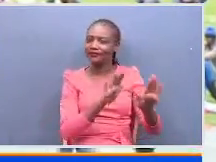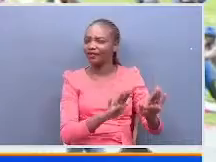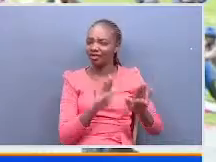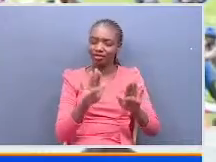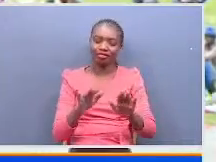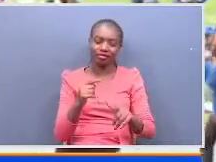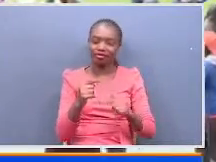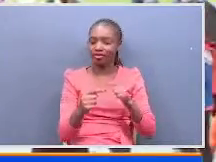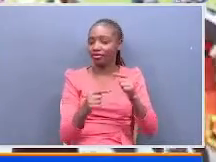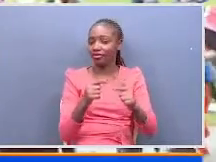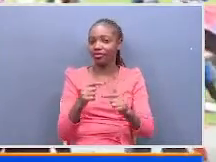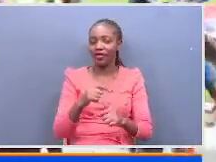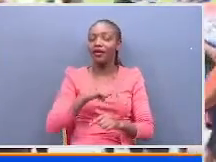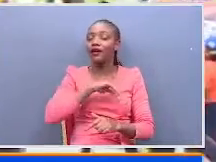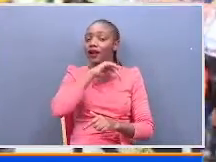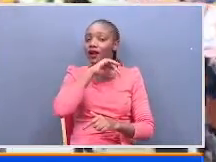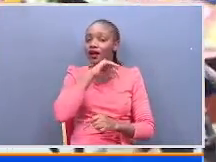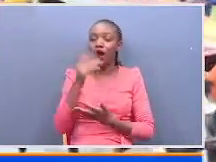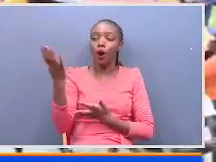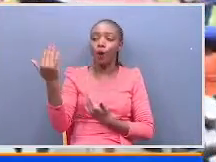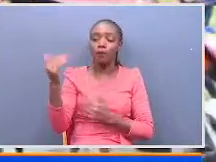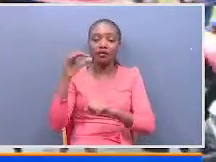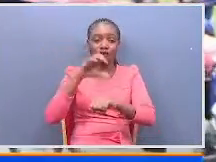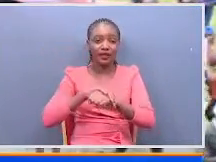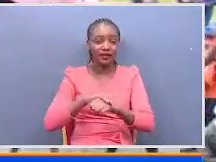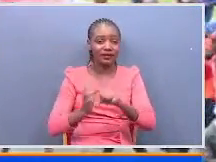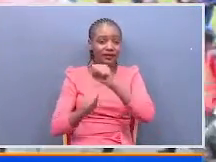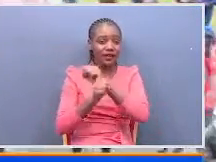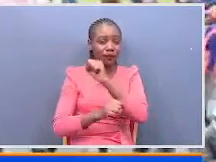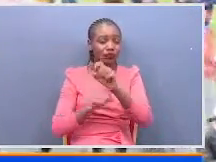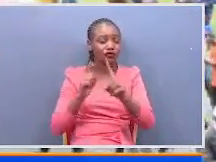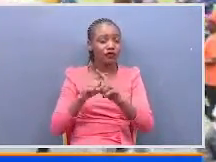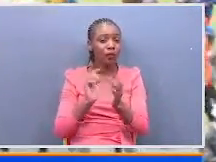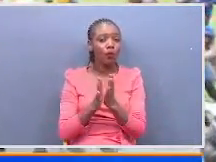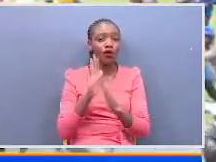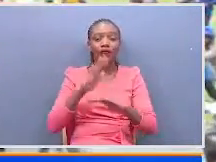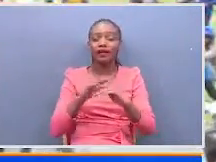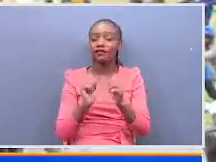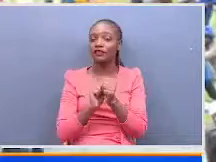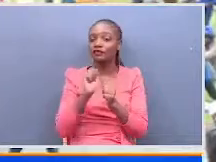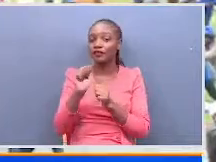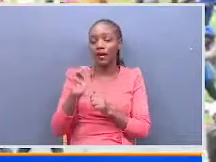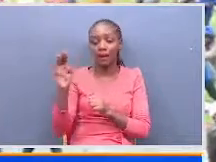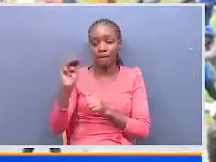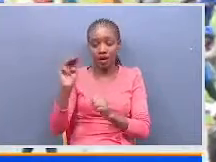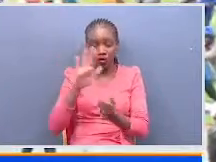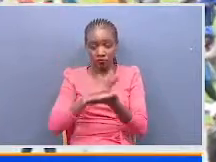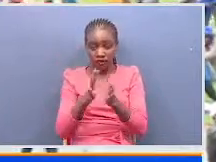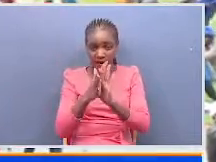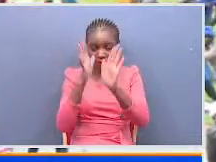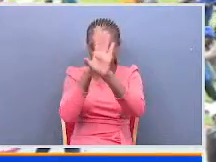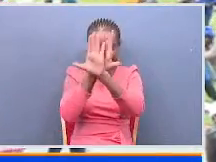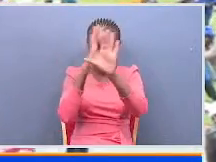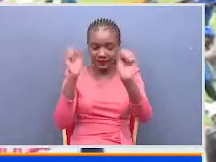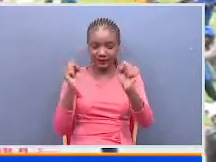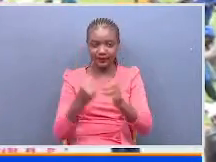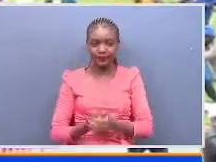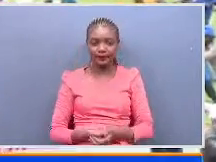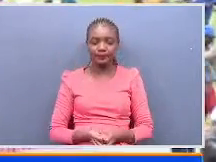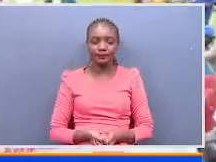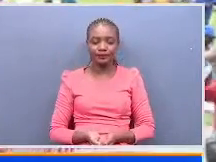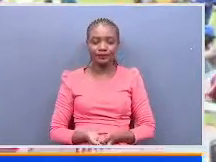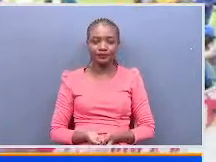than 15 million Kenyans this coming Tuesday. Mike Kagwango, TV 47